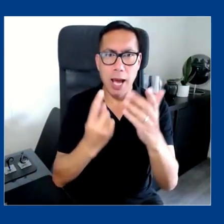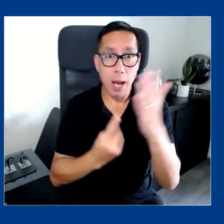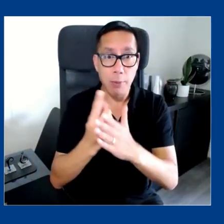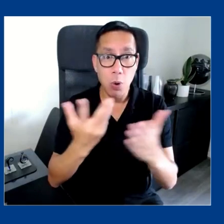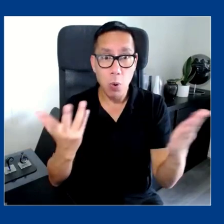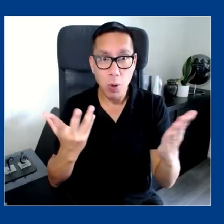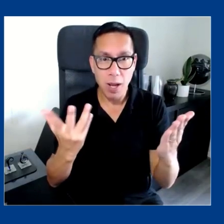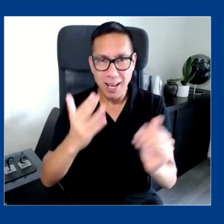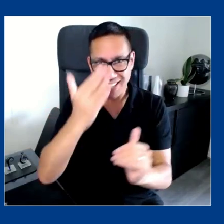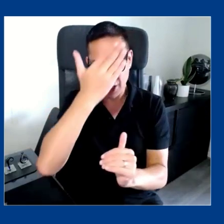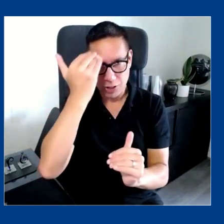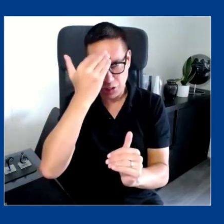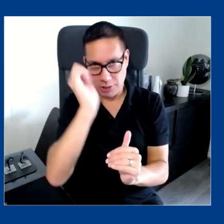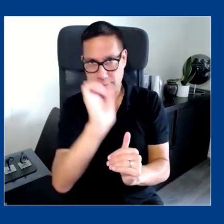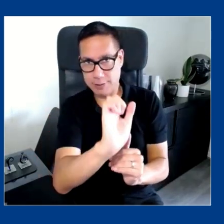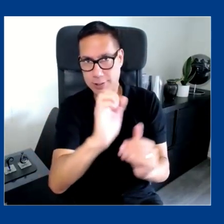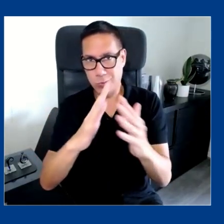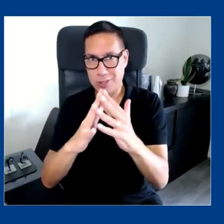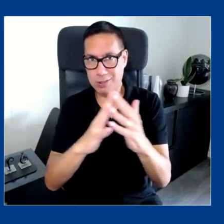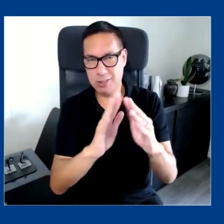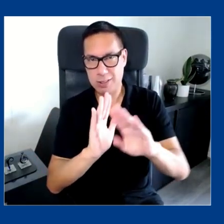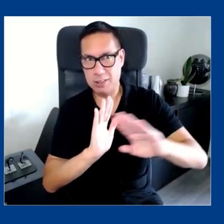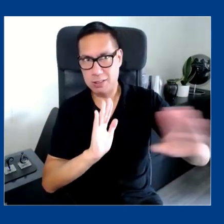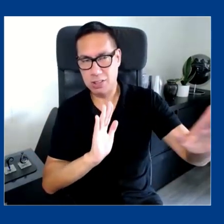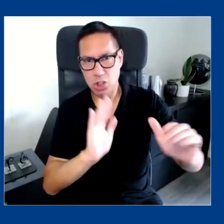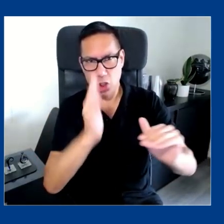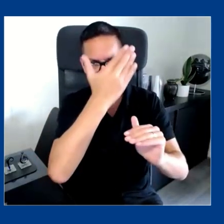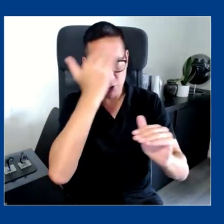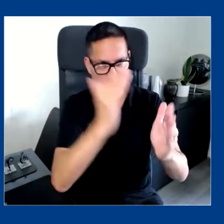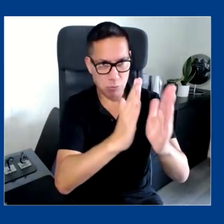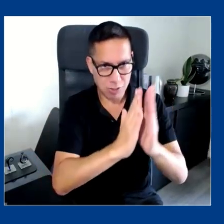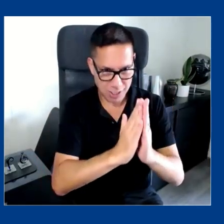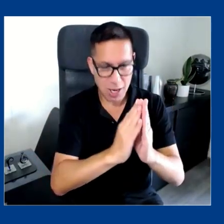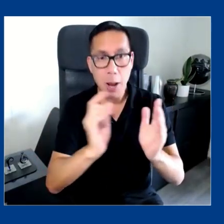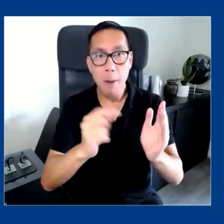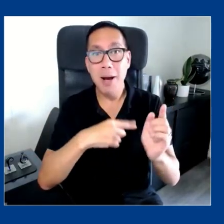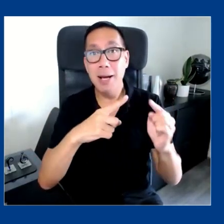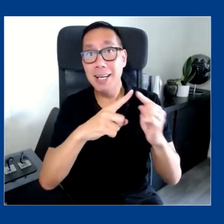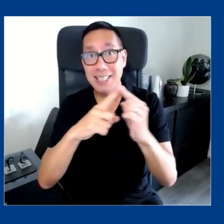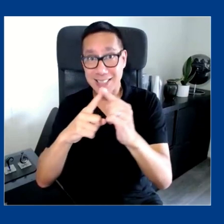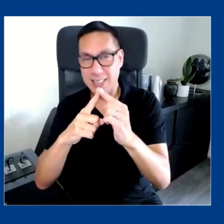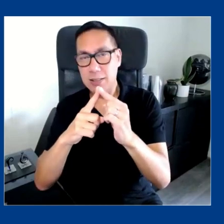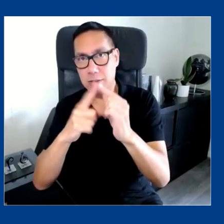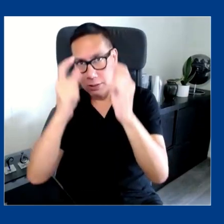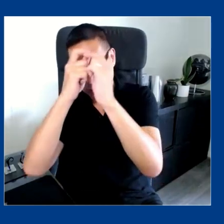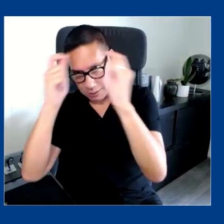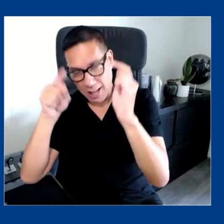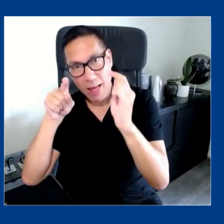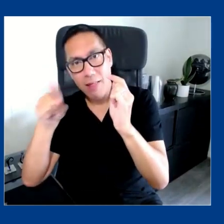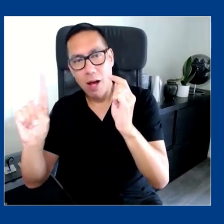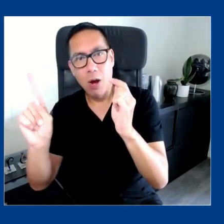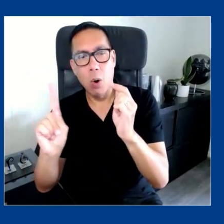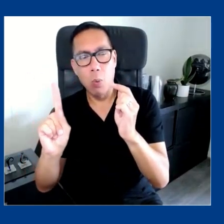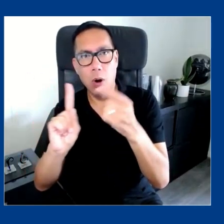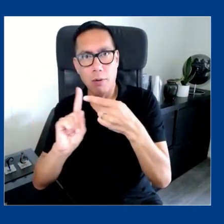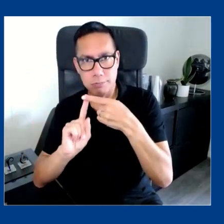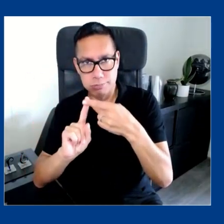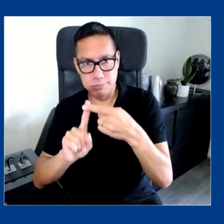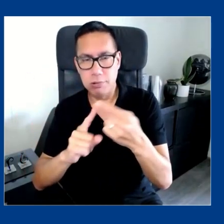way, all the prayers with Christian prayer. But this one still maintain the traditional prayer